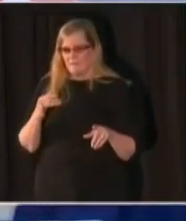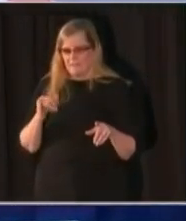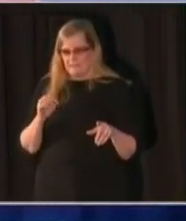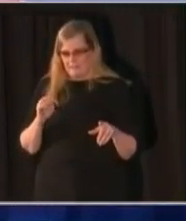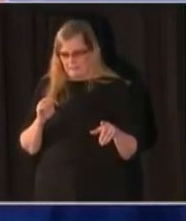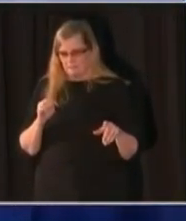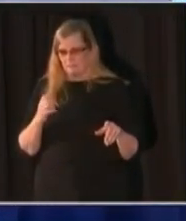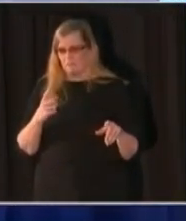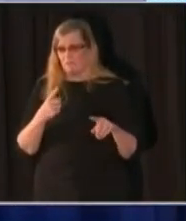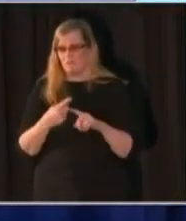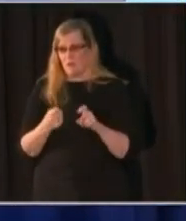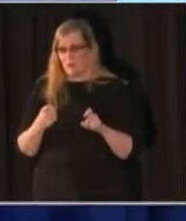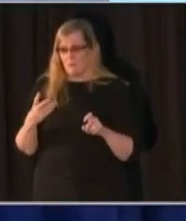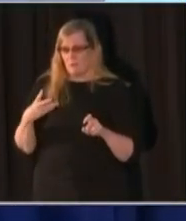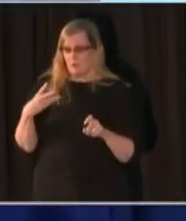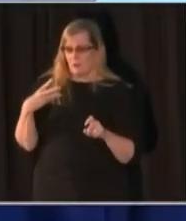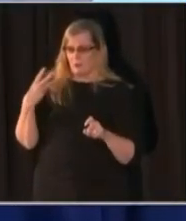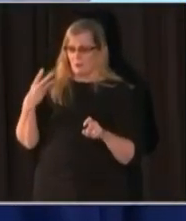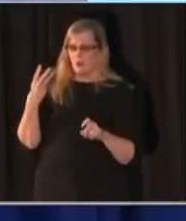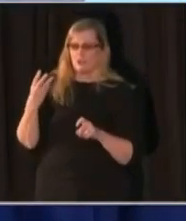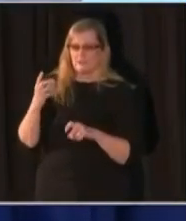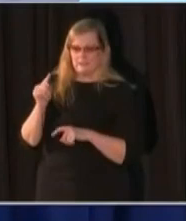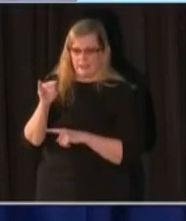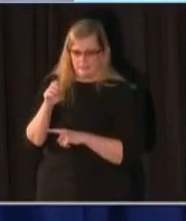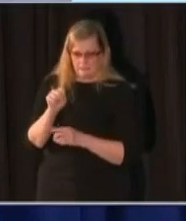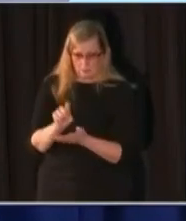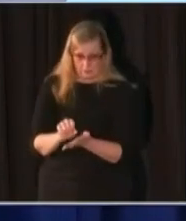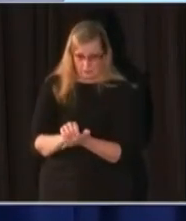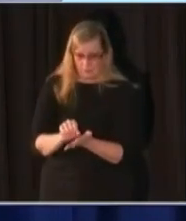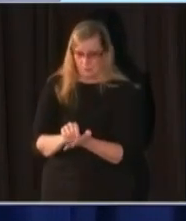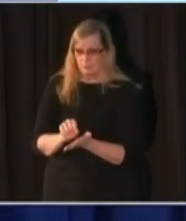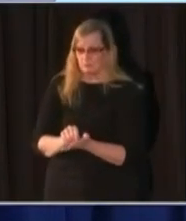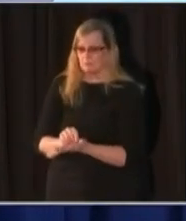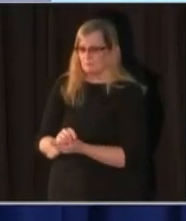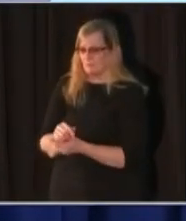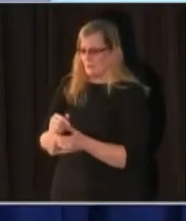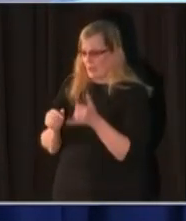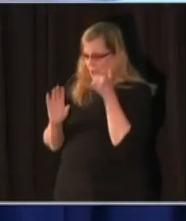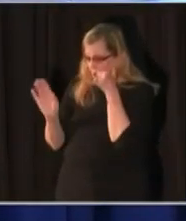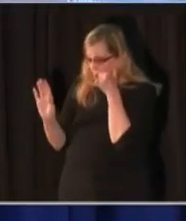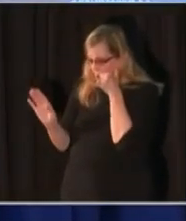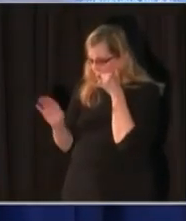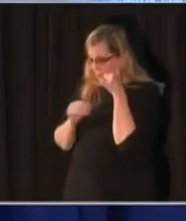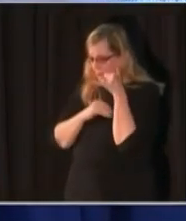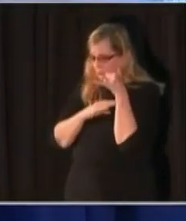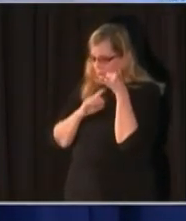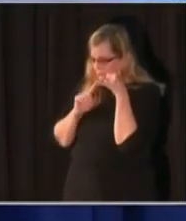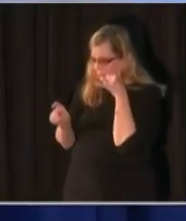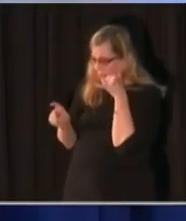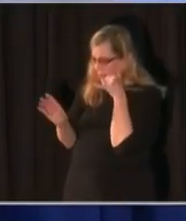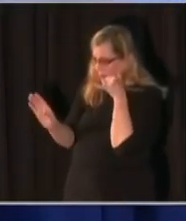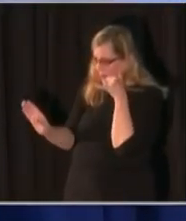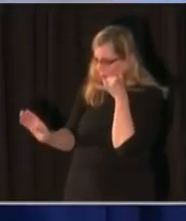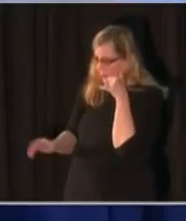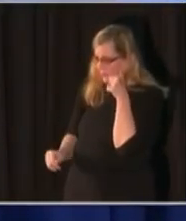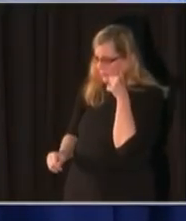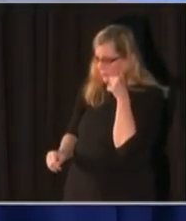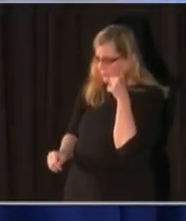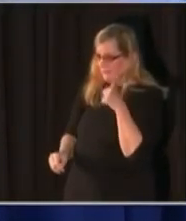Okay. No, she's not there. Oh, she's there. Is Sophie there? Sophie?